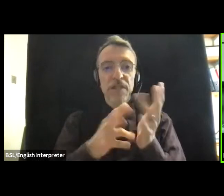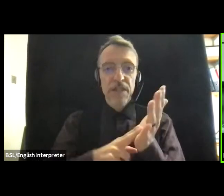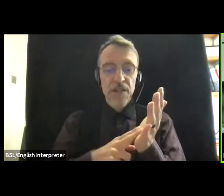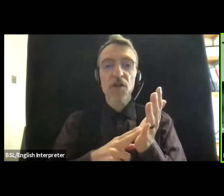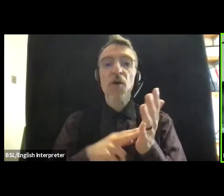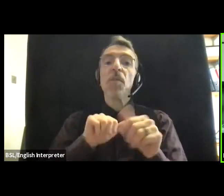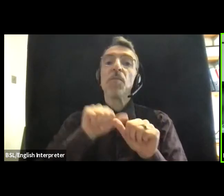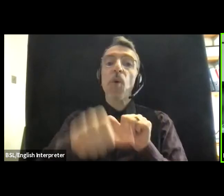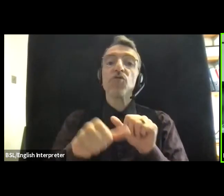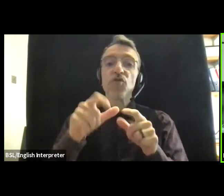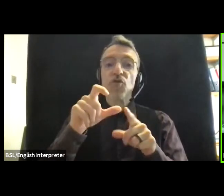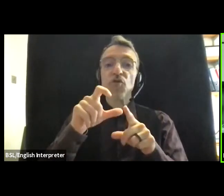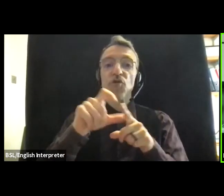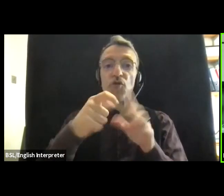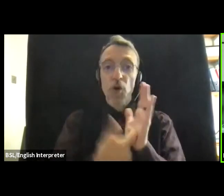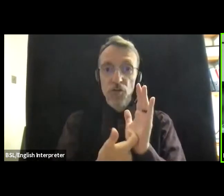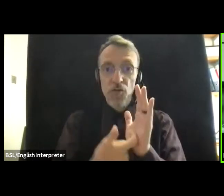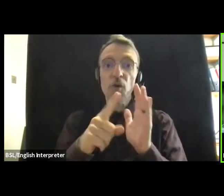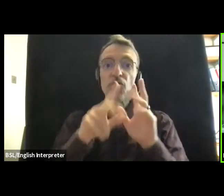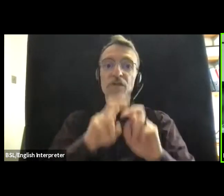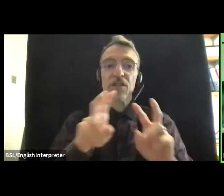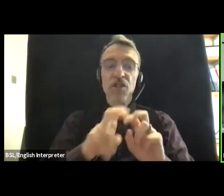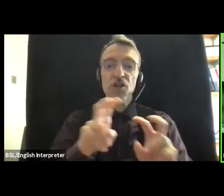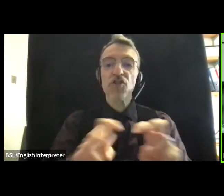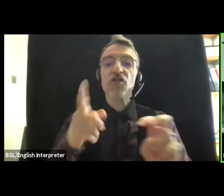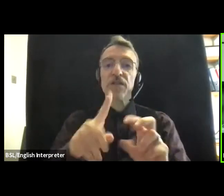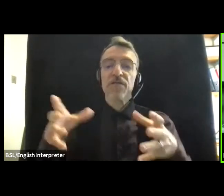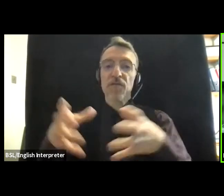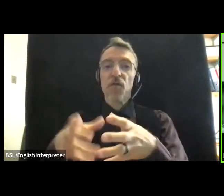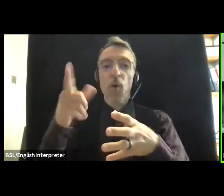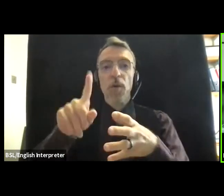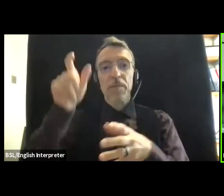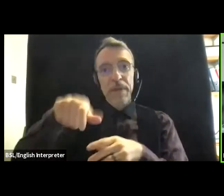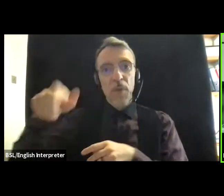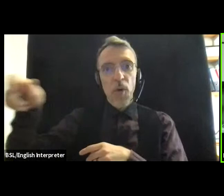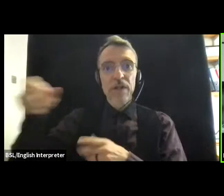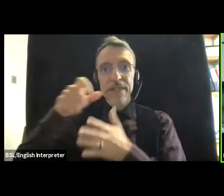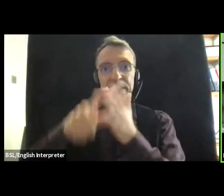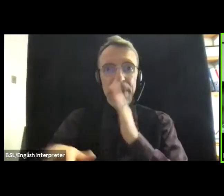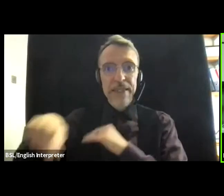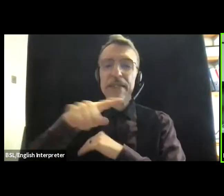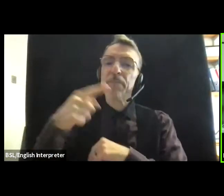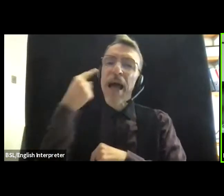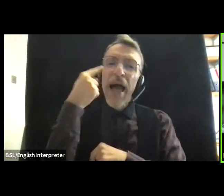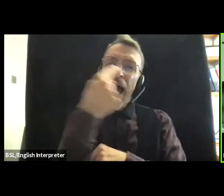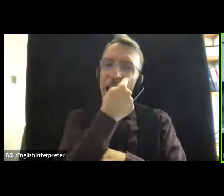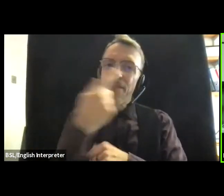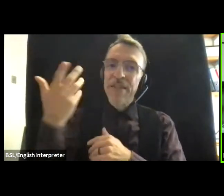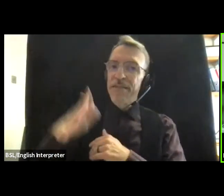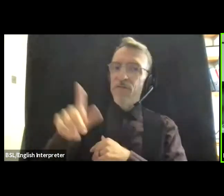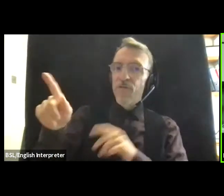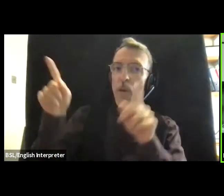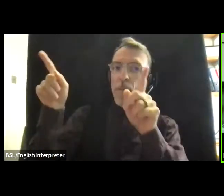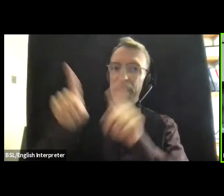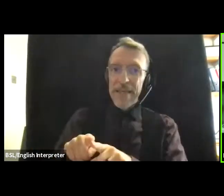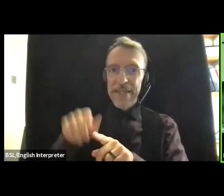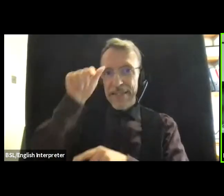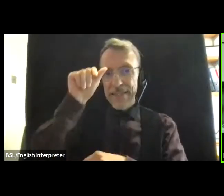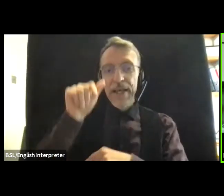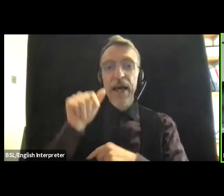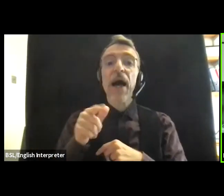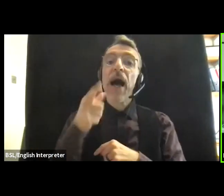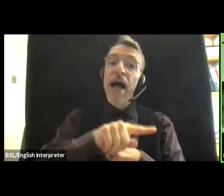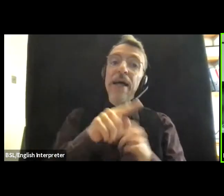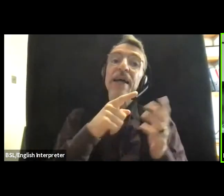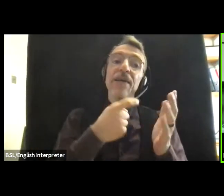co-author of the book Freedom of Religious Belief and People with Disabilities Evidence from India. So we'll have Bridget and